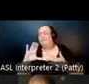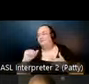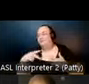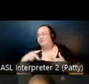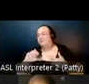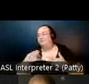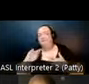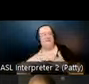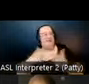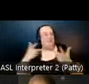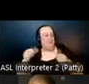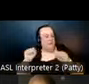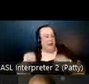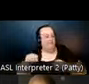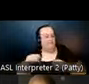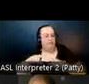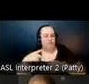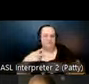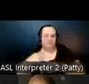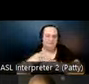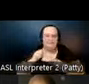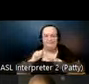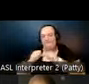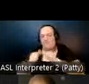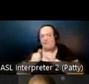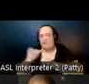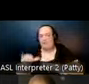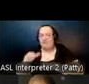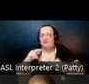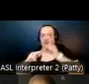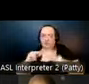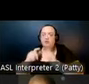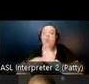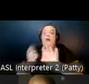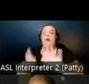to maintain these structures once they're back to a good condition.